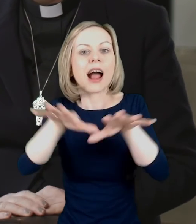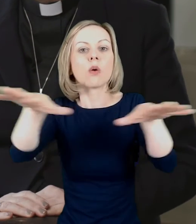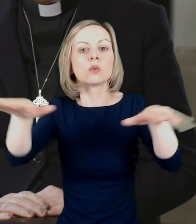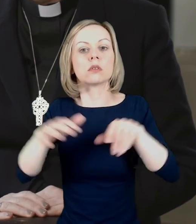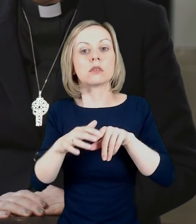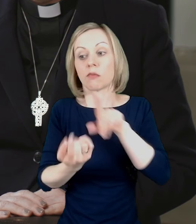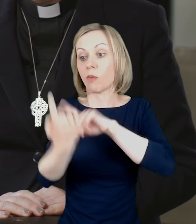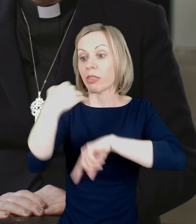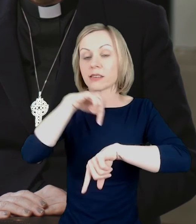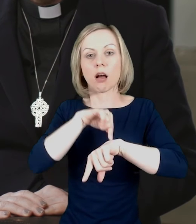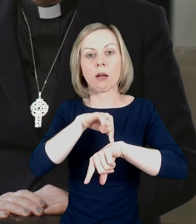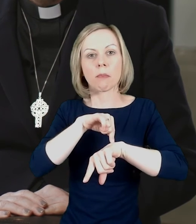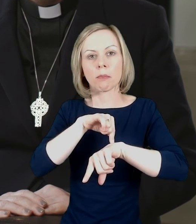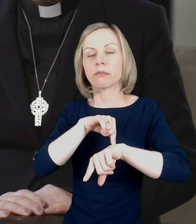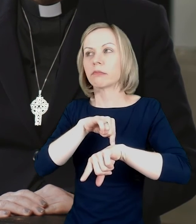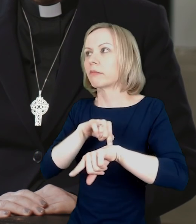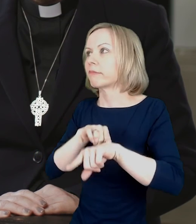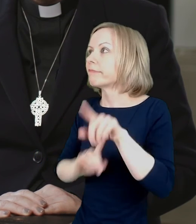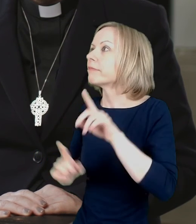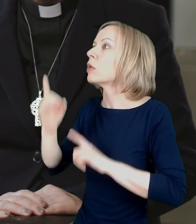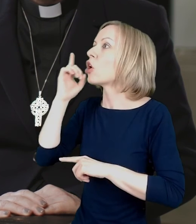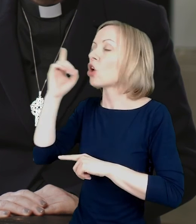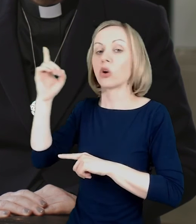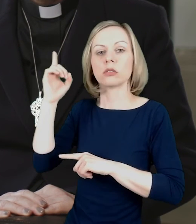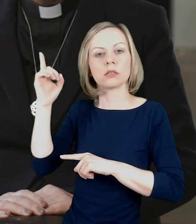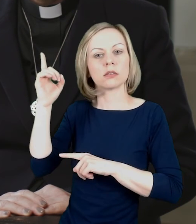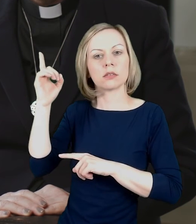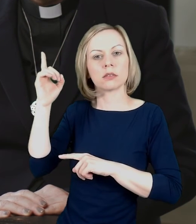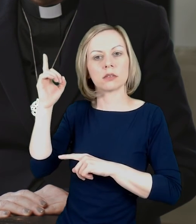moment, I allowed God to